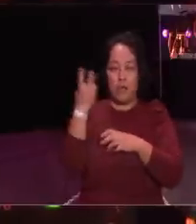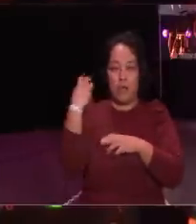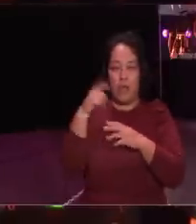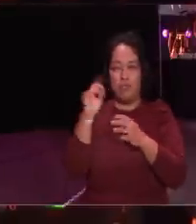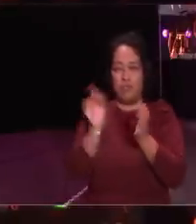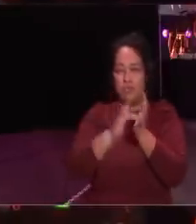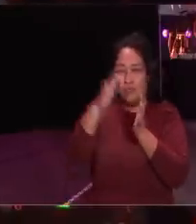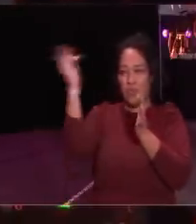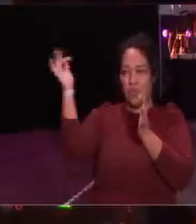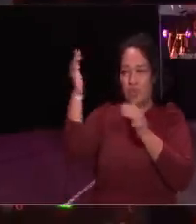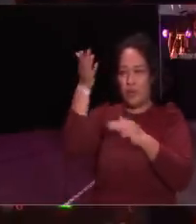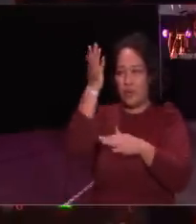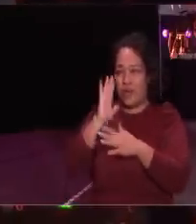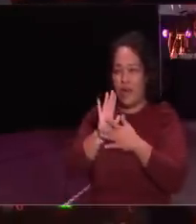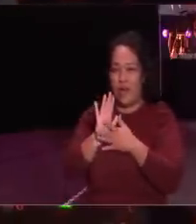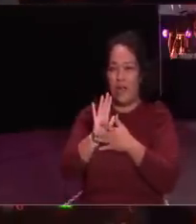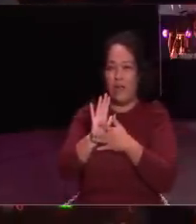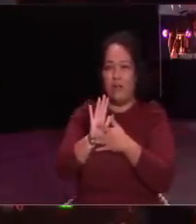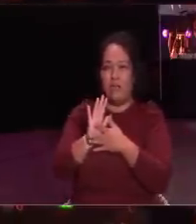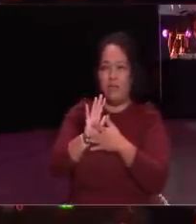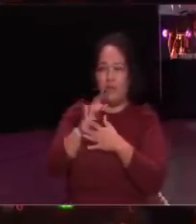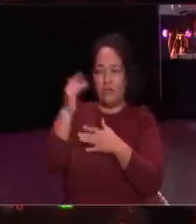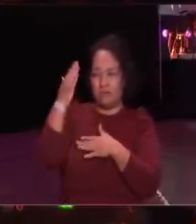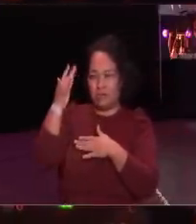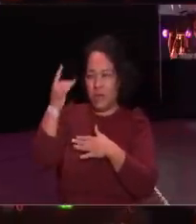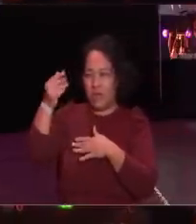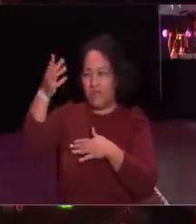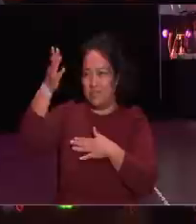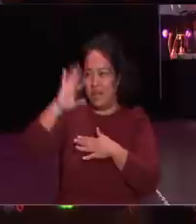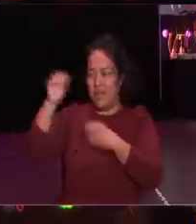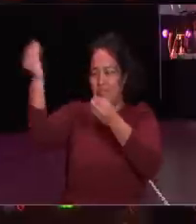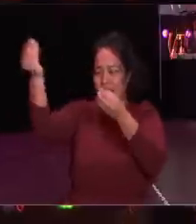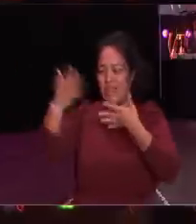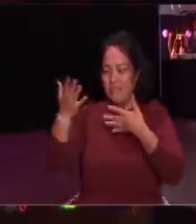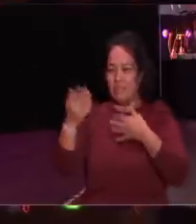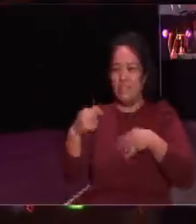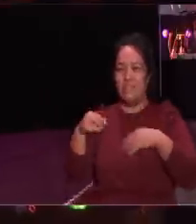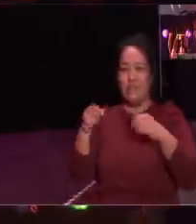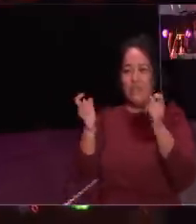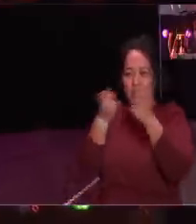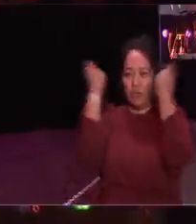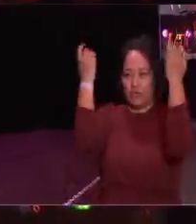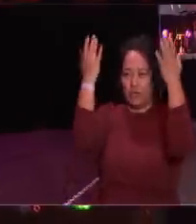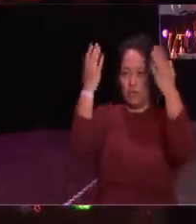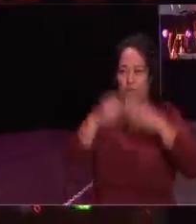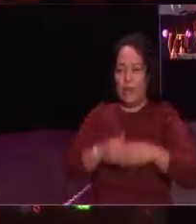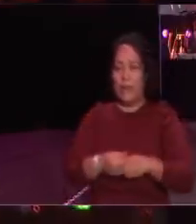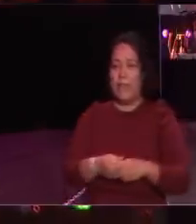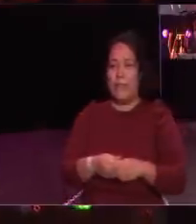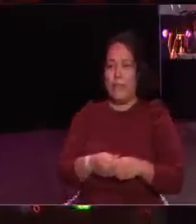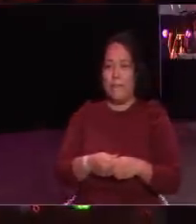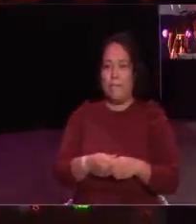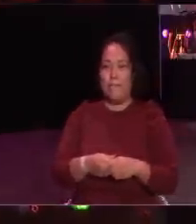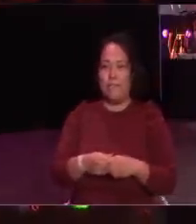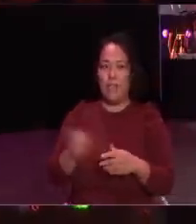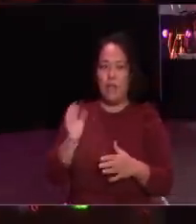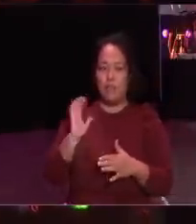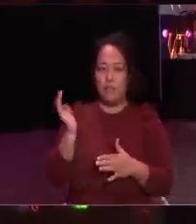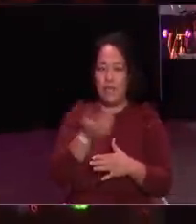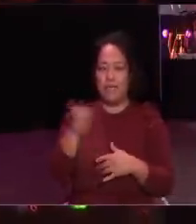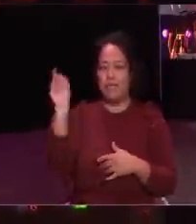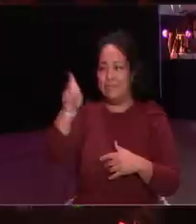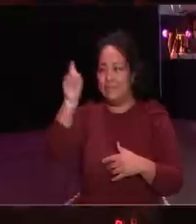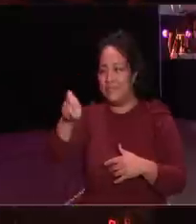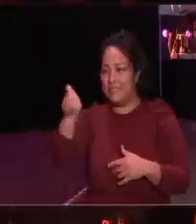saying glory to God, porque Jesús nos dio la victoria. Because God gave us the victory. Necesitamos avivamiento we en este need